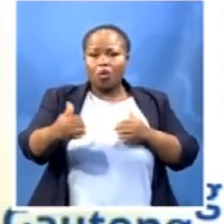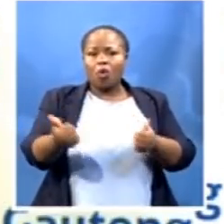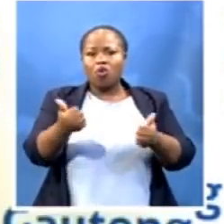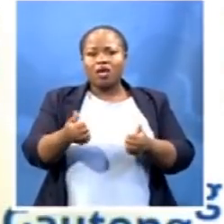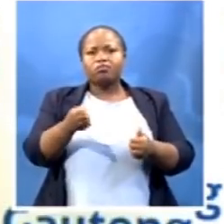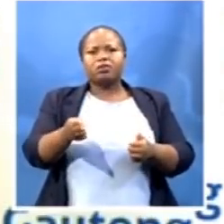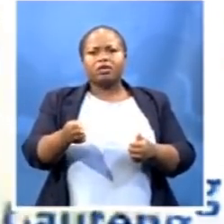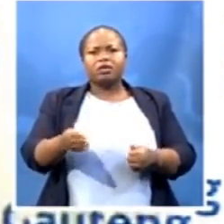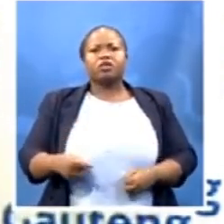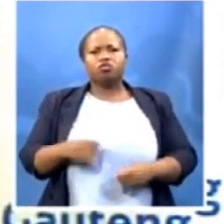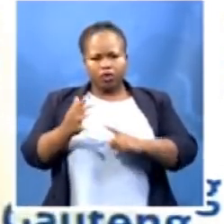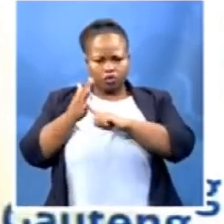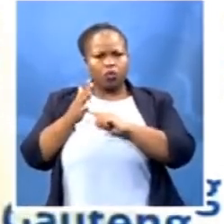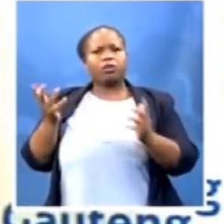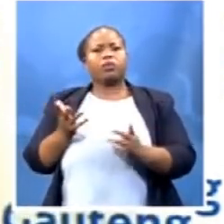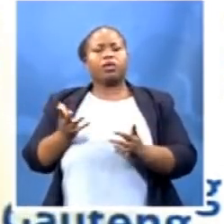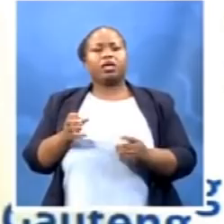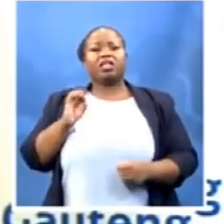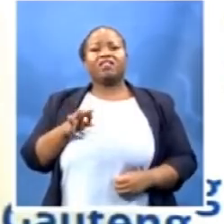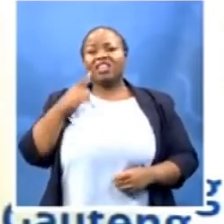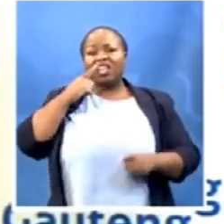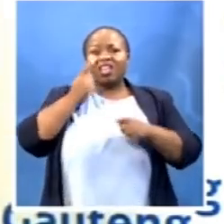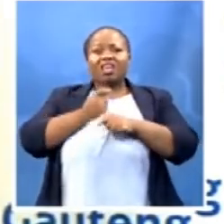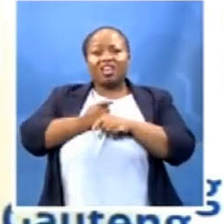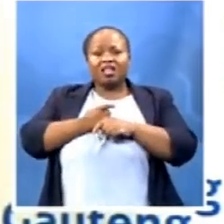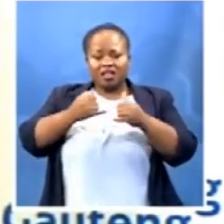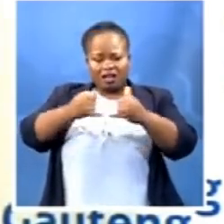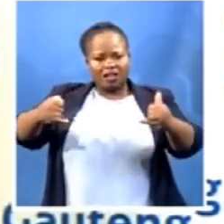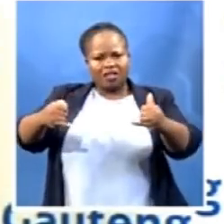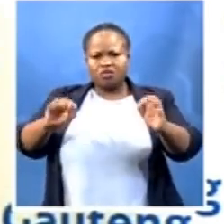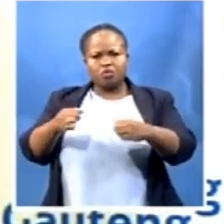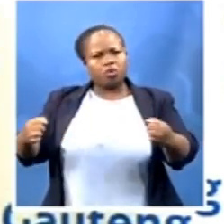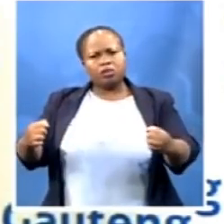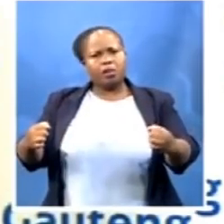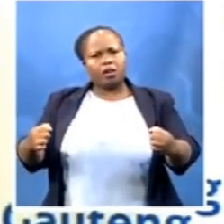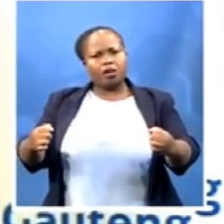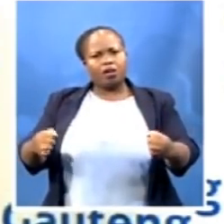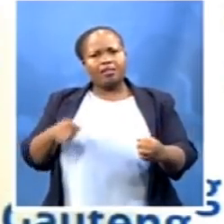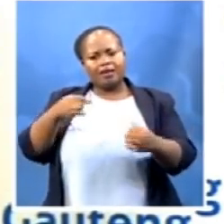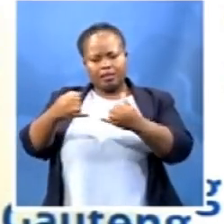your shack had crossed that line, how is it possible that that line where there were shacks before